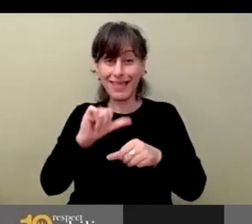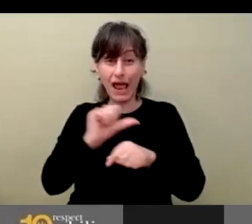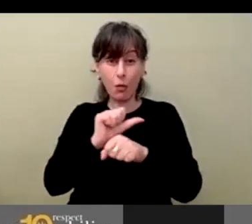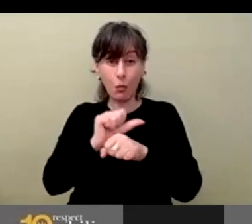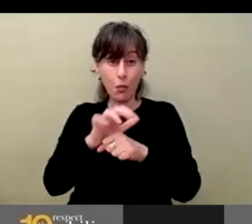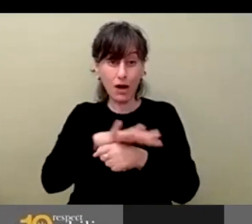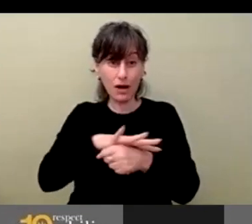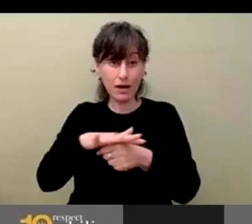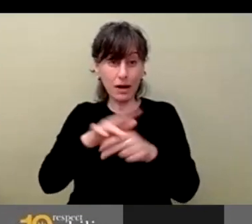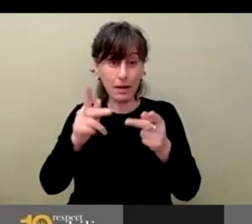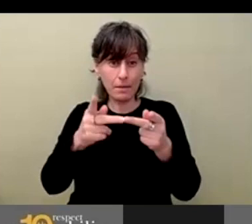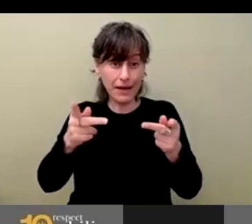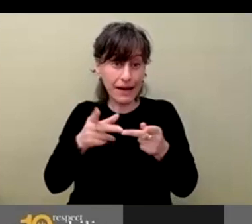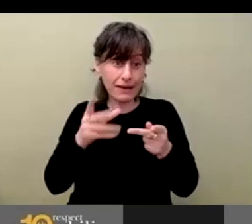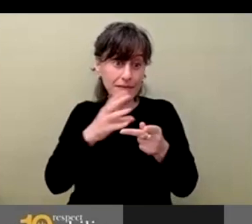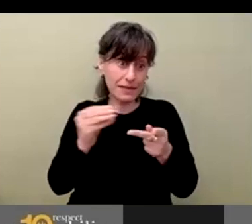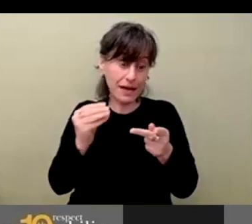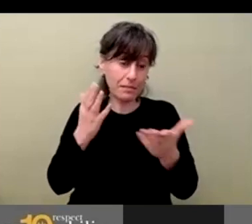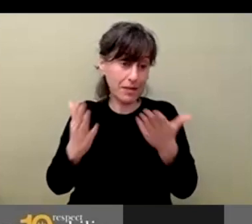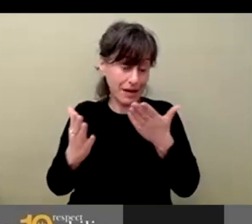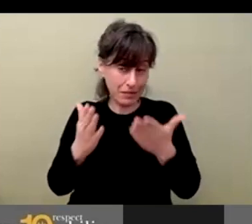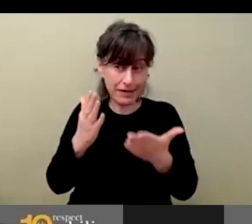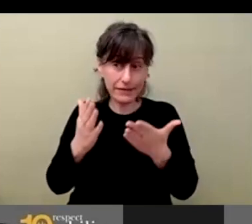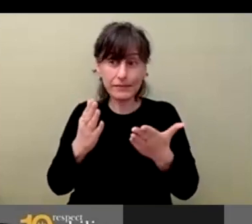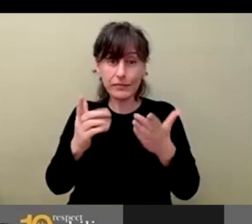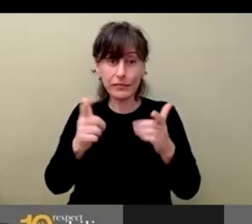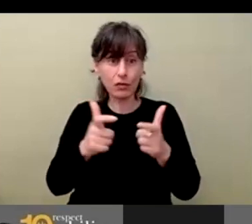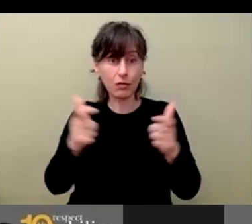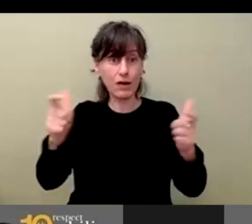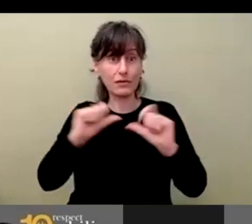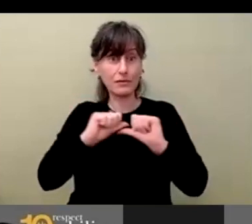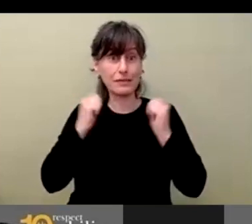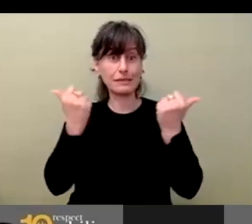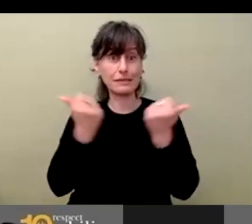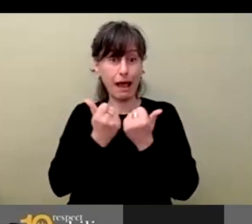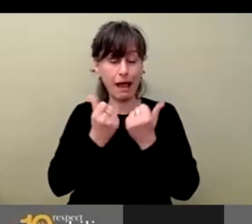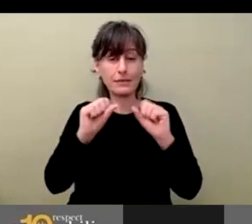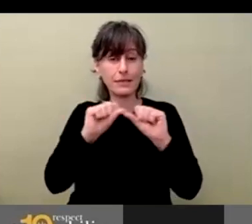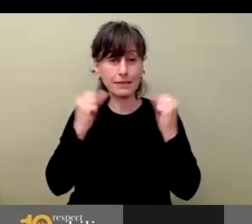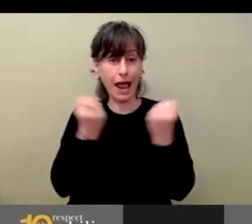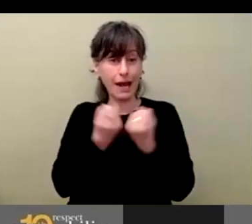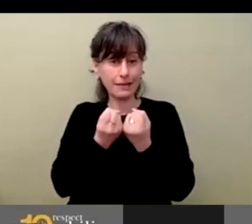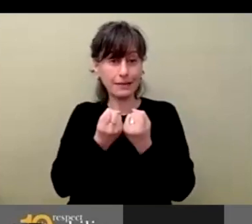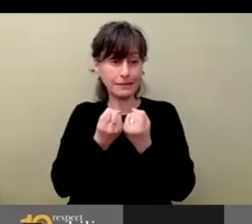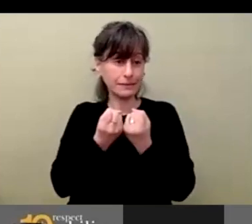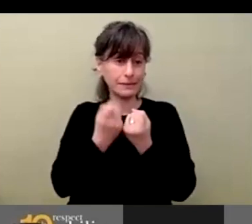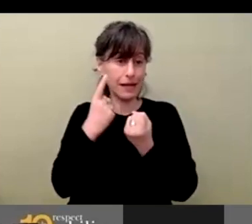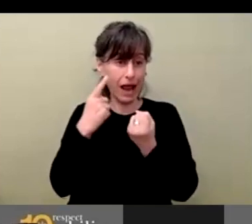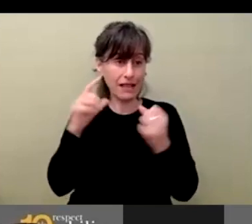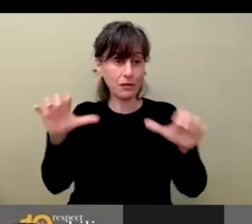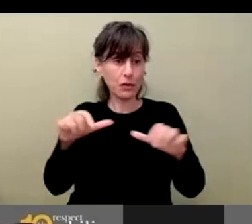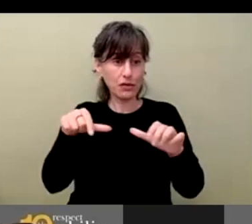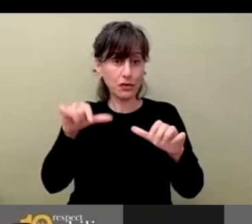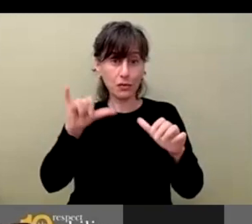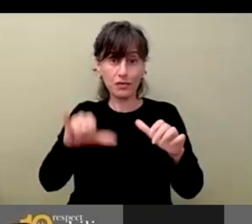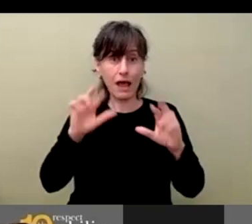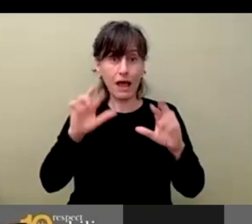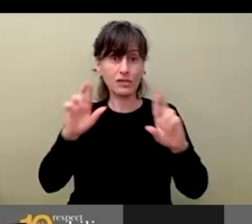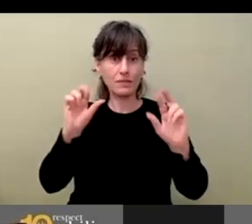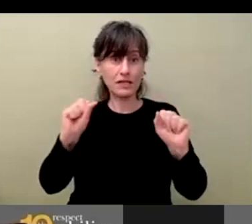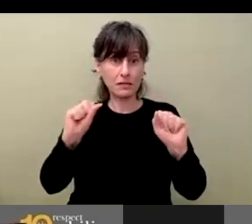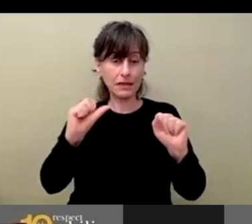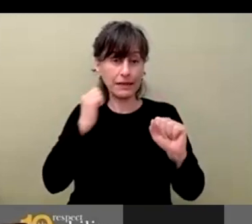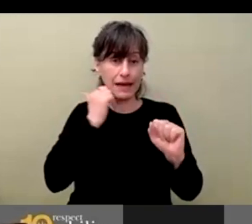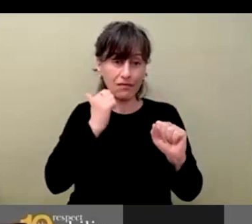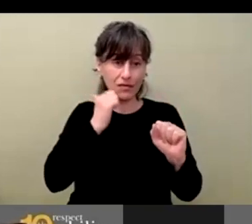also possibly in the greater society. I think that we do that at Respectability every day. We're creating